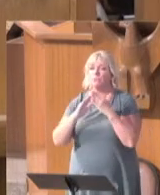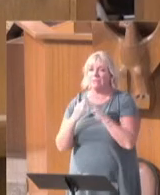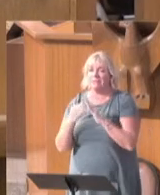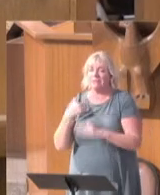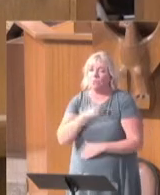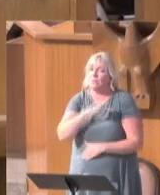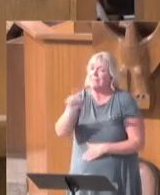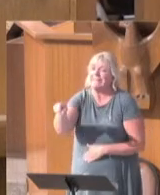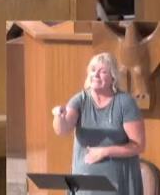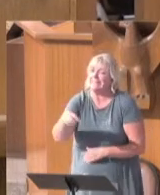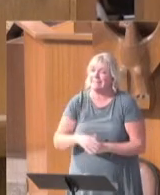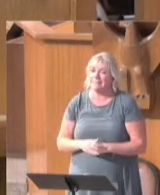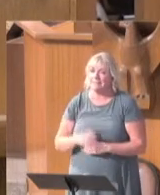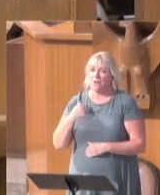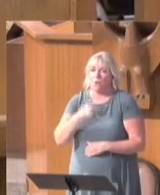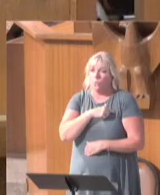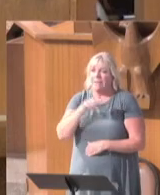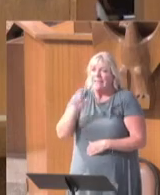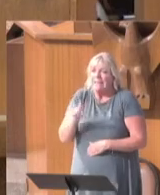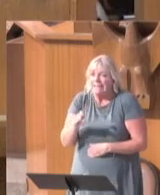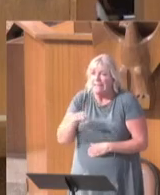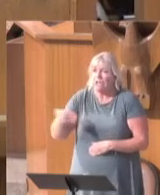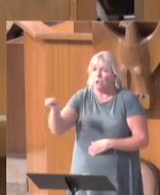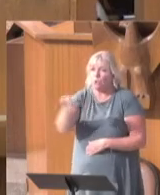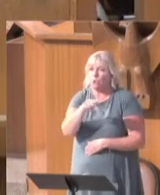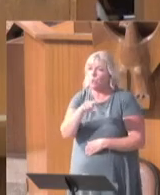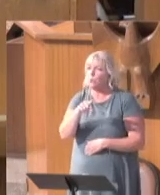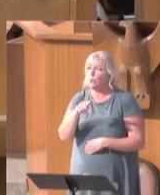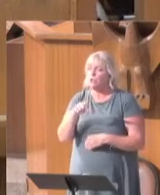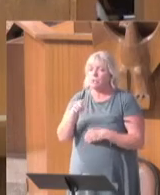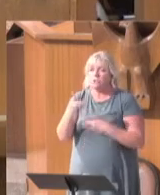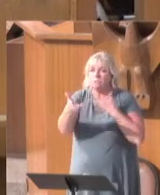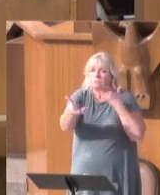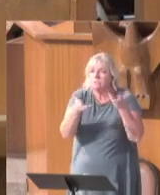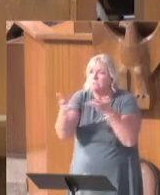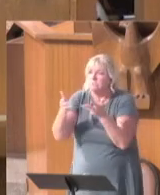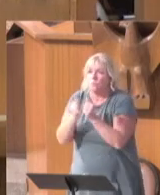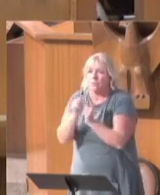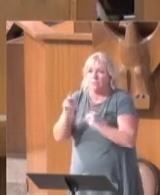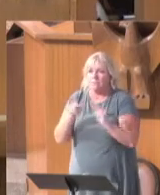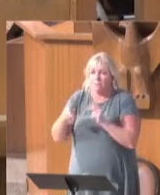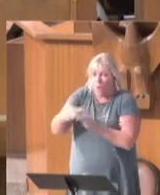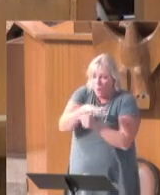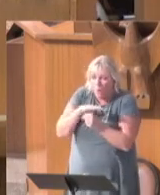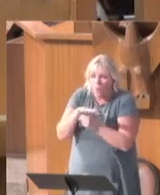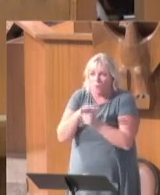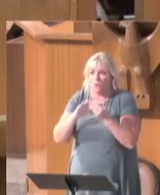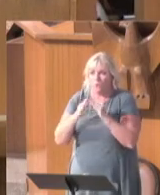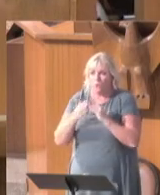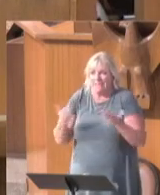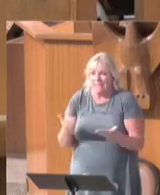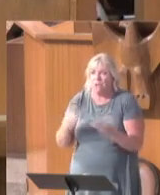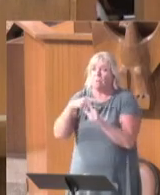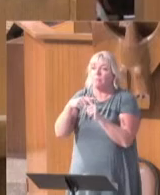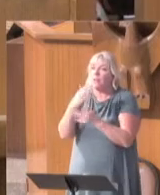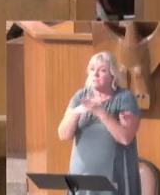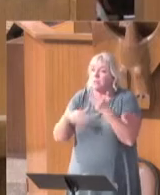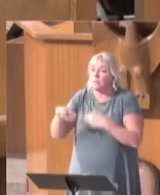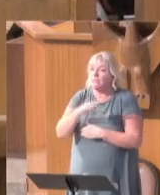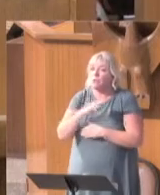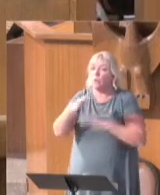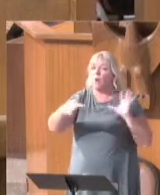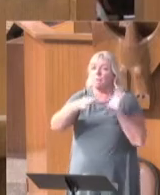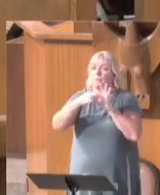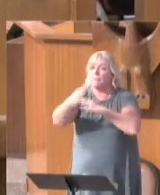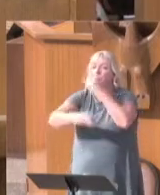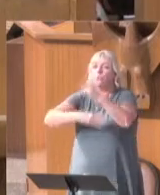those of you who have your finger on the pulse of the local community here, and those of you who are connected globally to know what